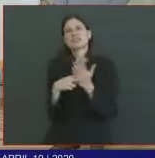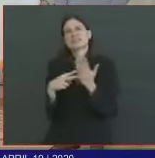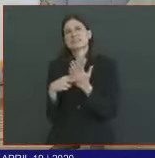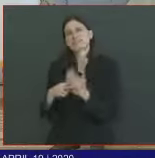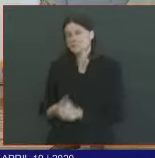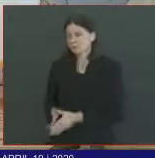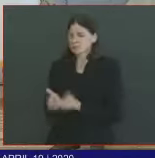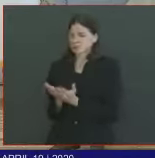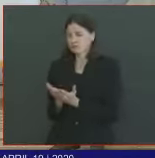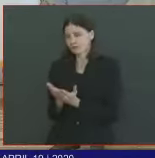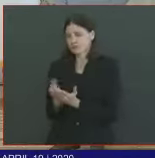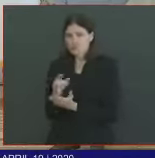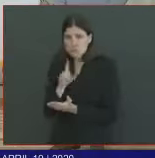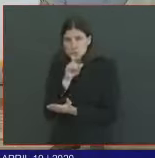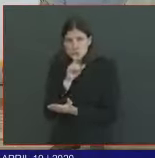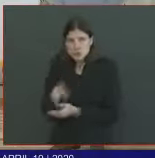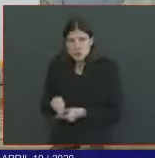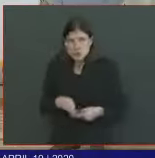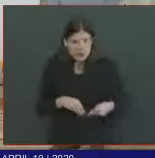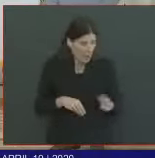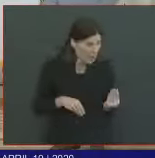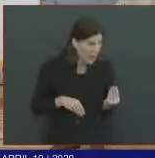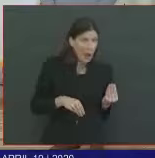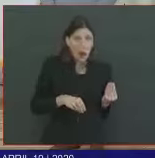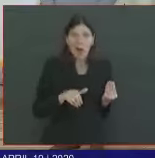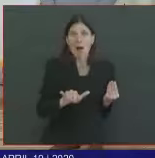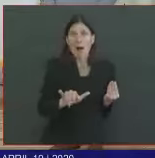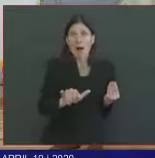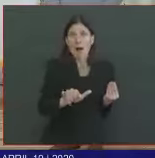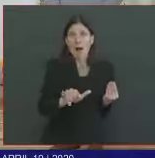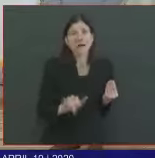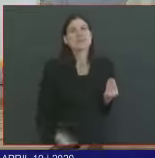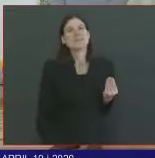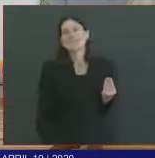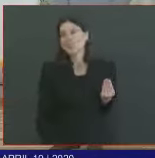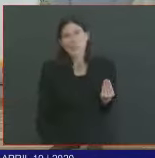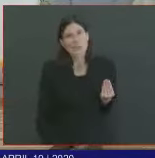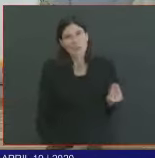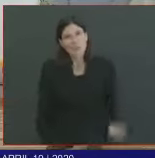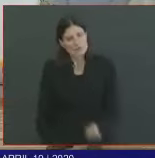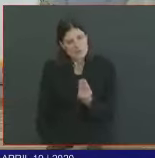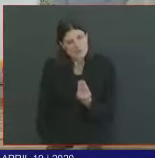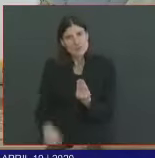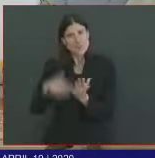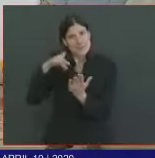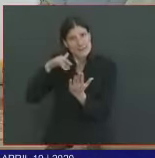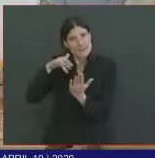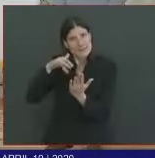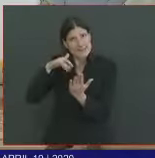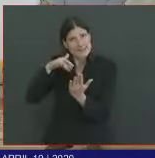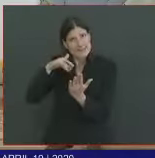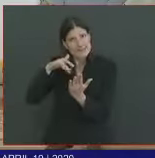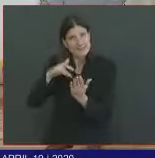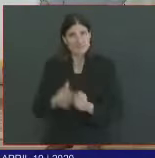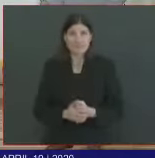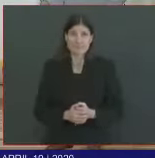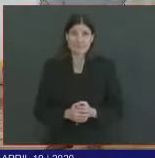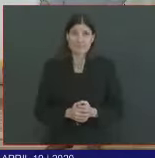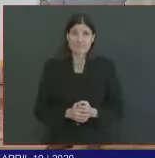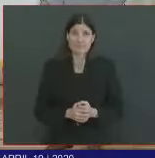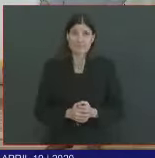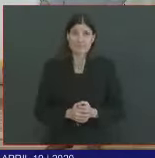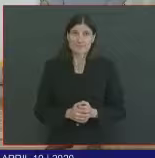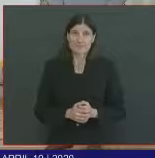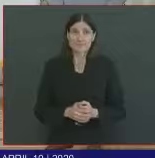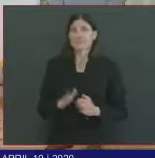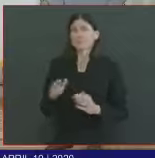proud of you if you did that. Kim Kalunian of WPRI says Governor Cuomo said today he would launch antibody testing